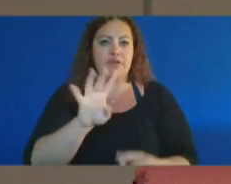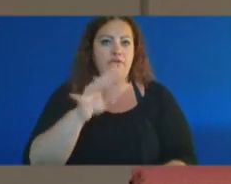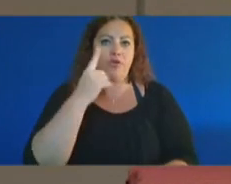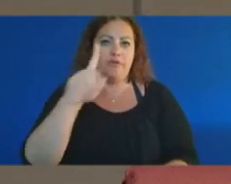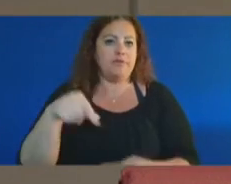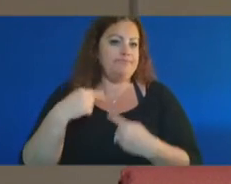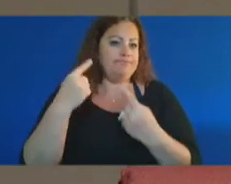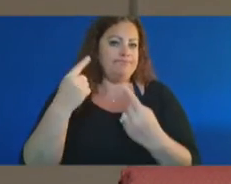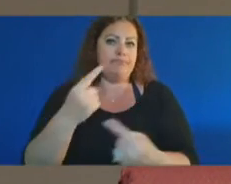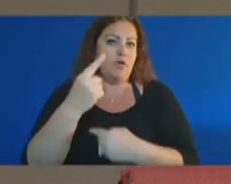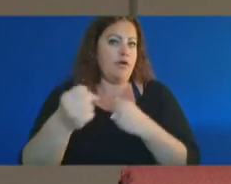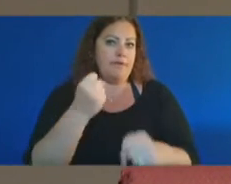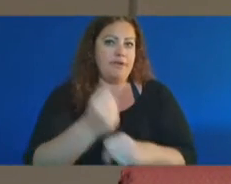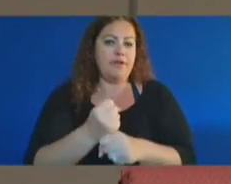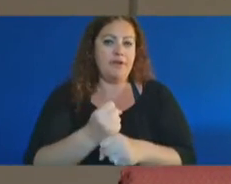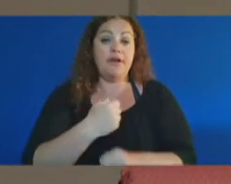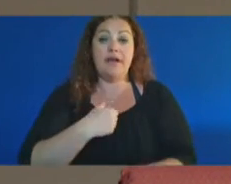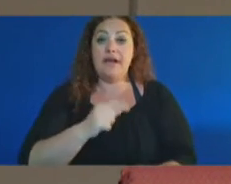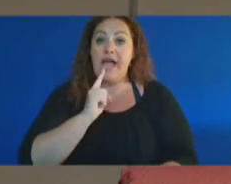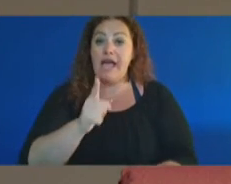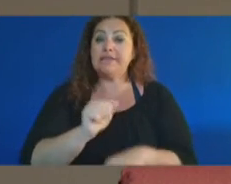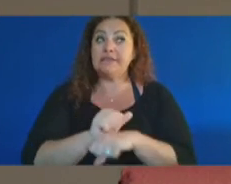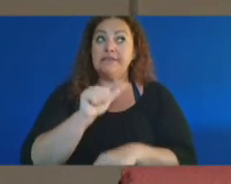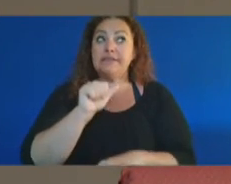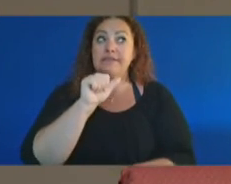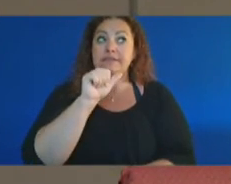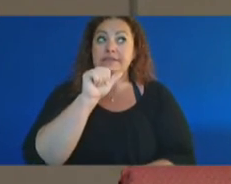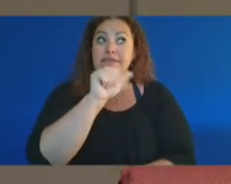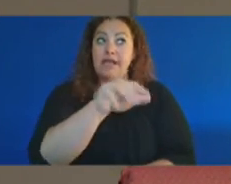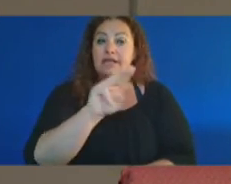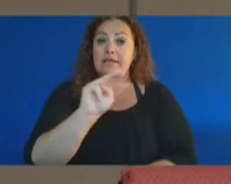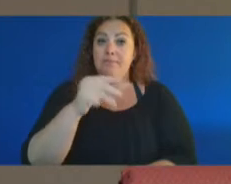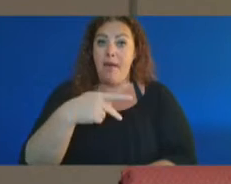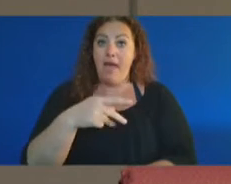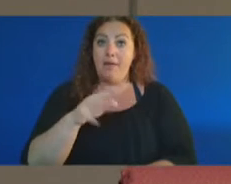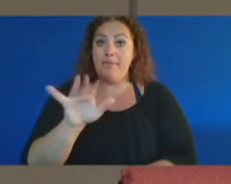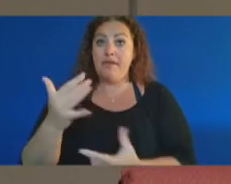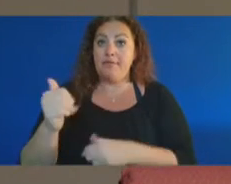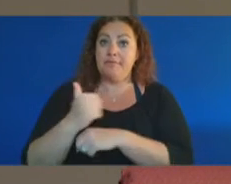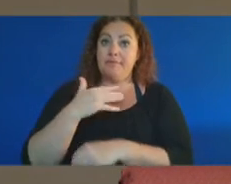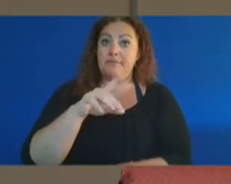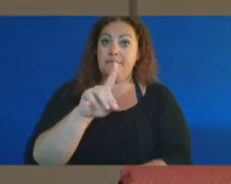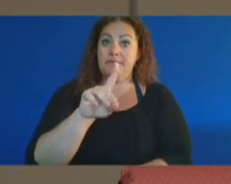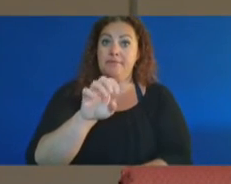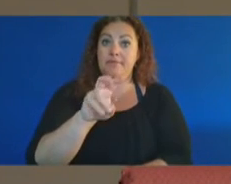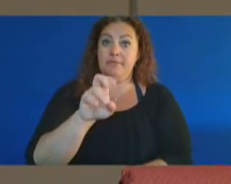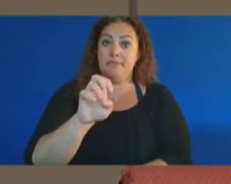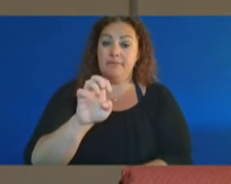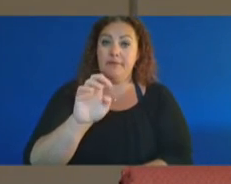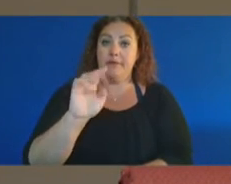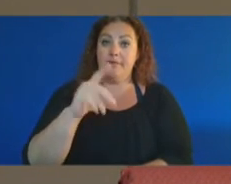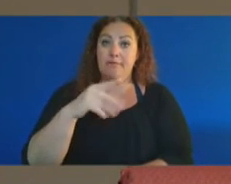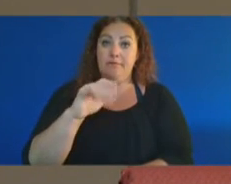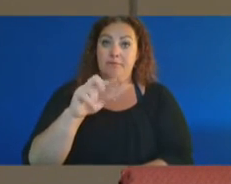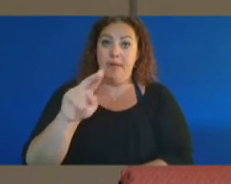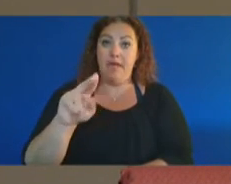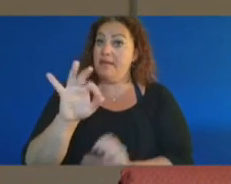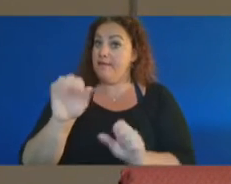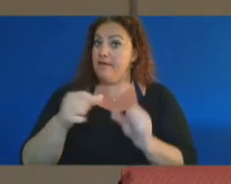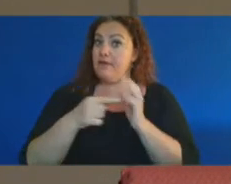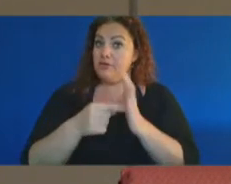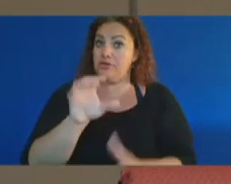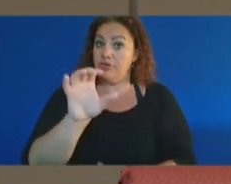year and I actually sent uh the map that was sent to me to Dave petton so Dave if you if you could show